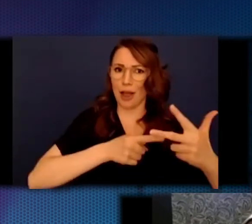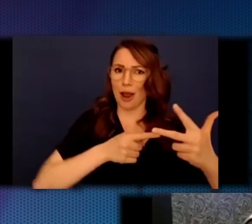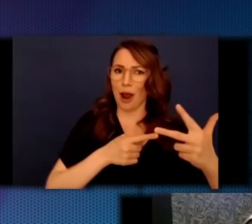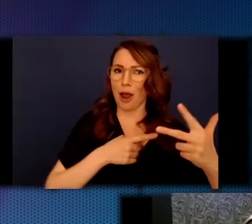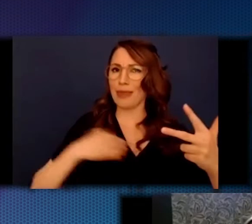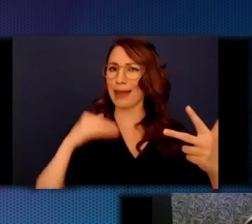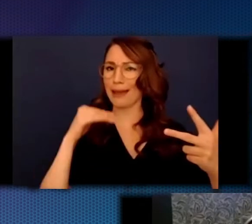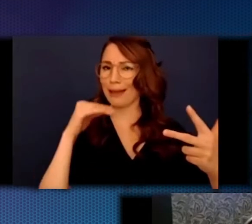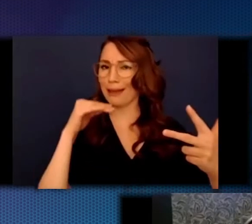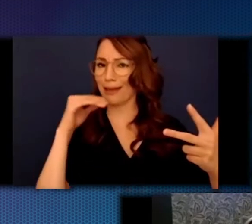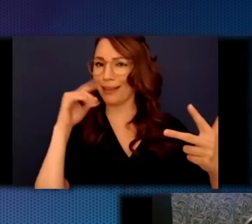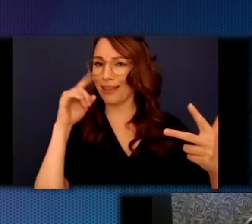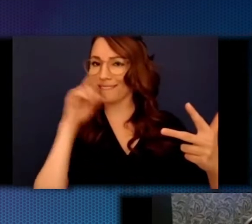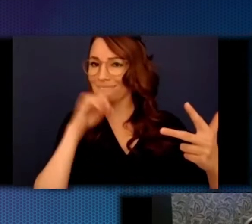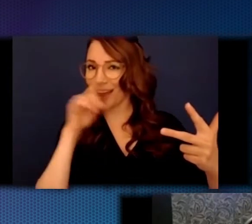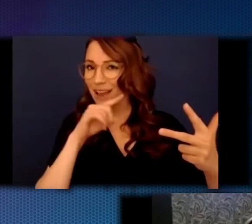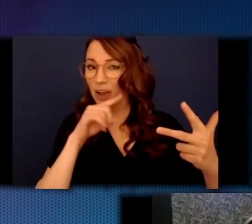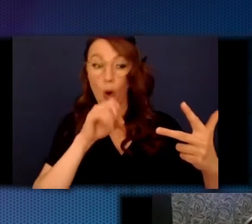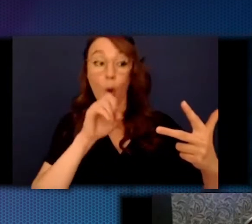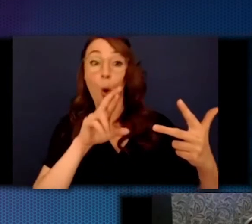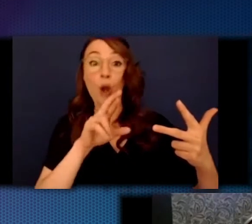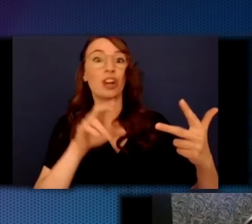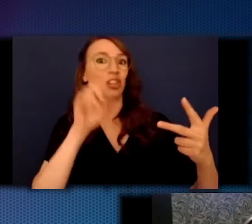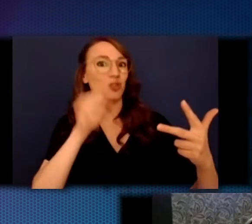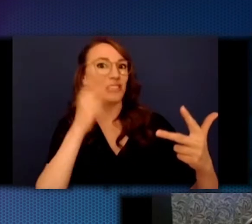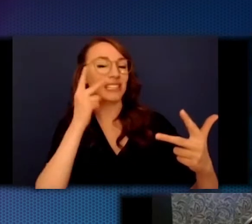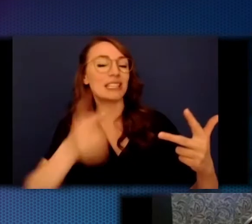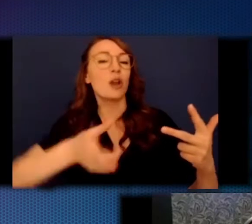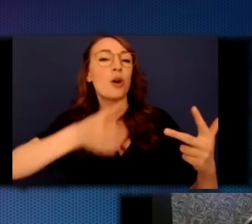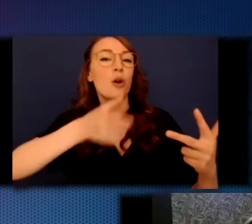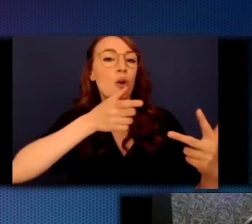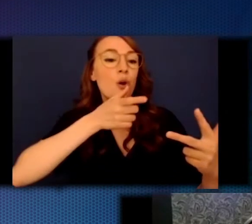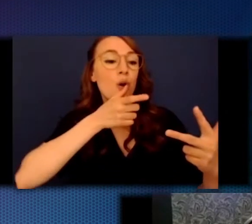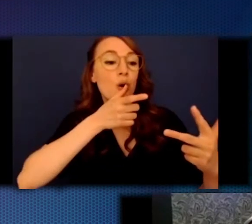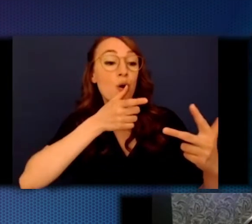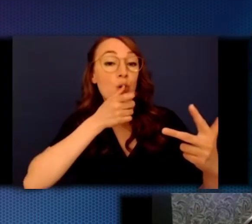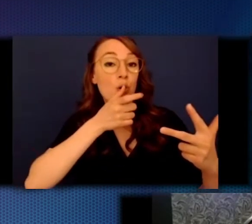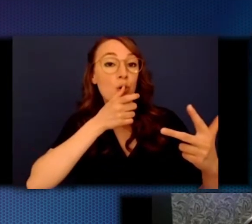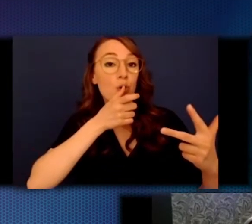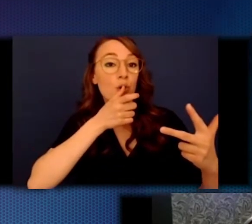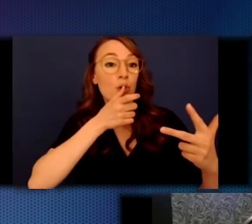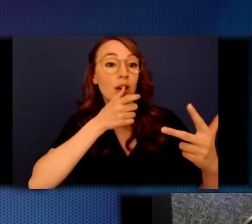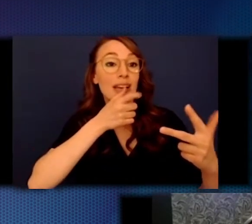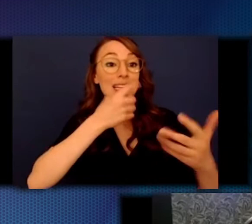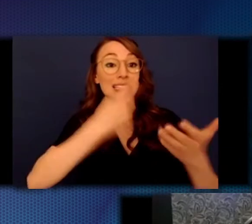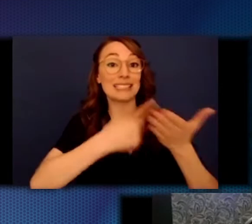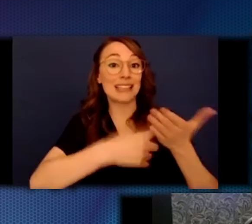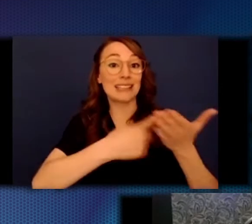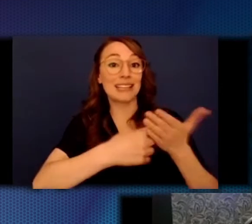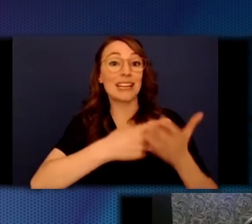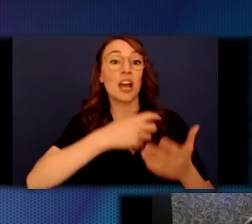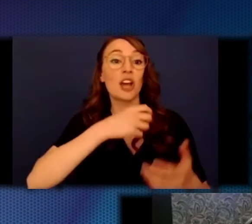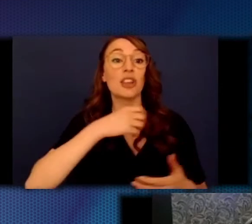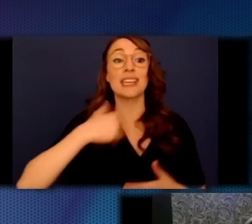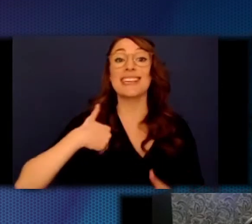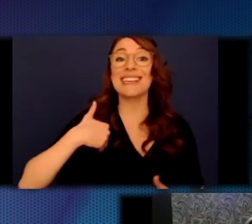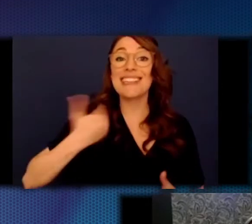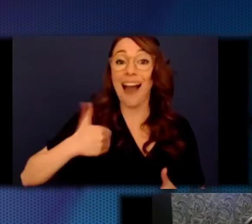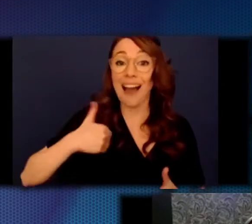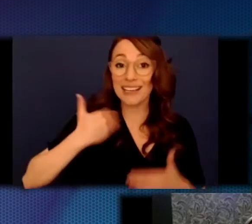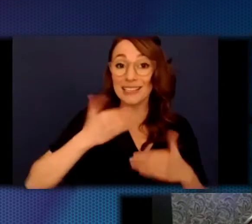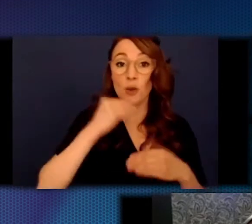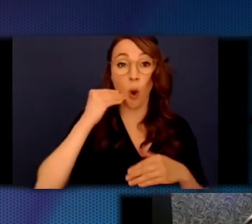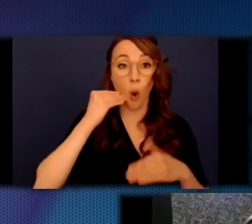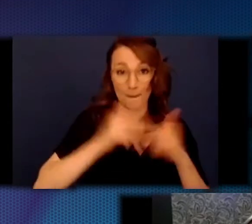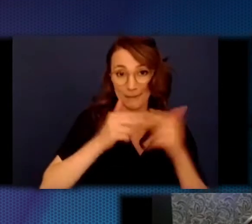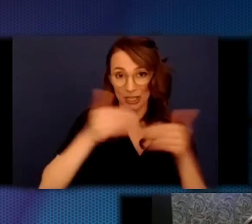Old Frederick building. You'll be given a brief period of time to cast your vote, and remember, you can use the chat to help each